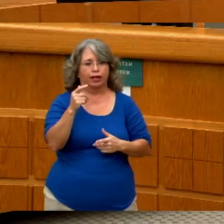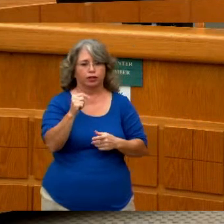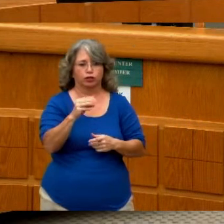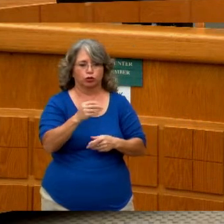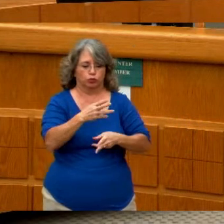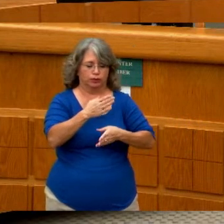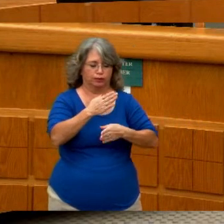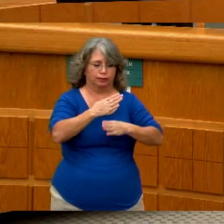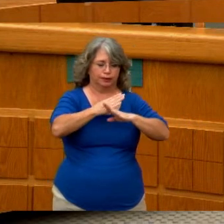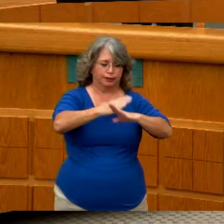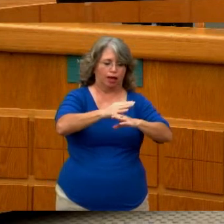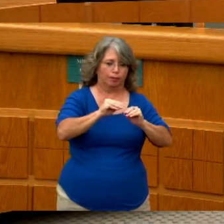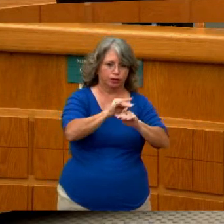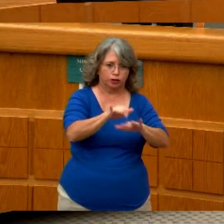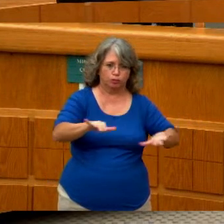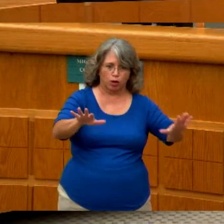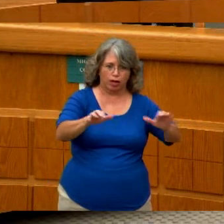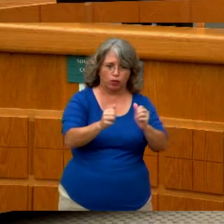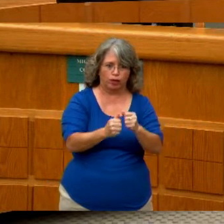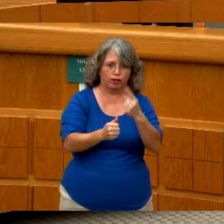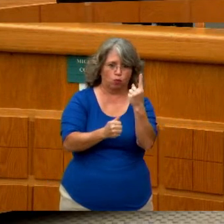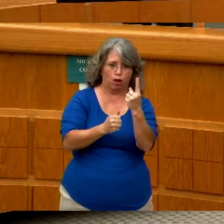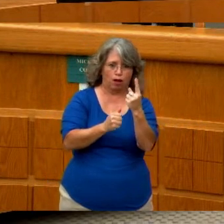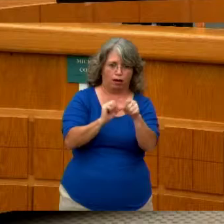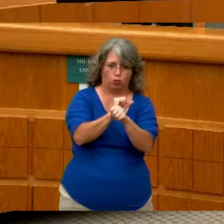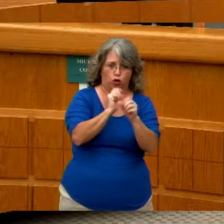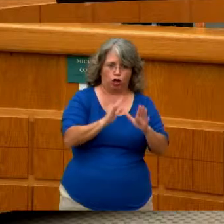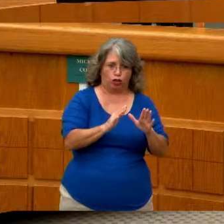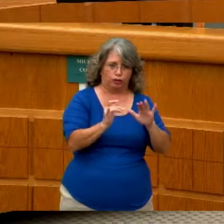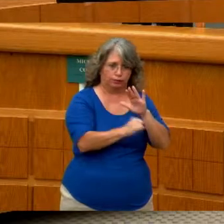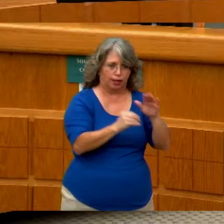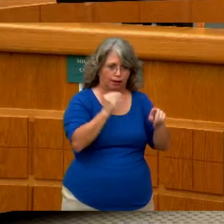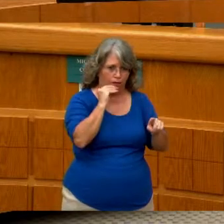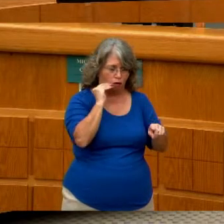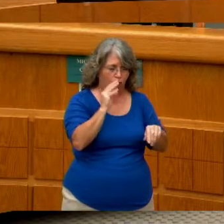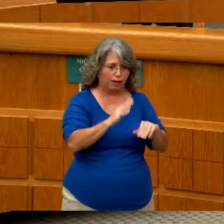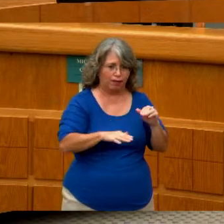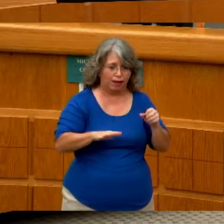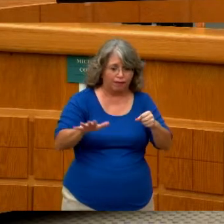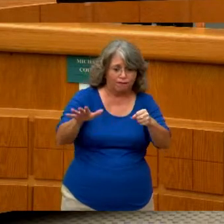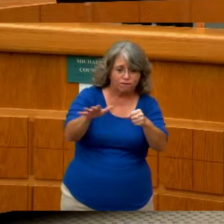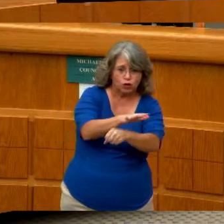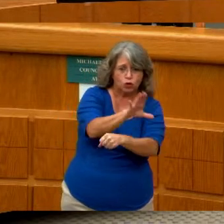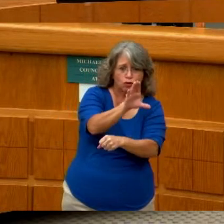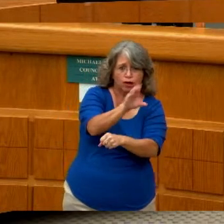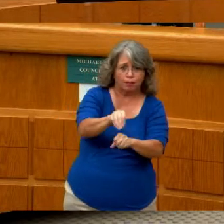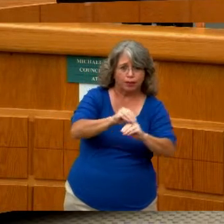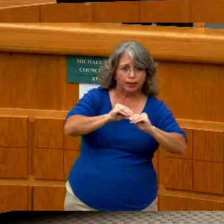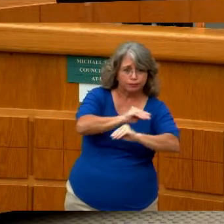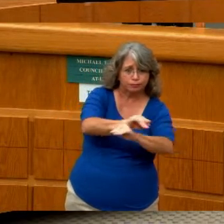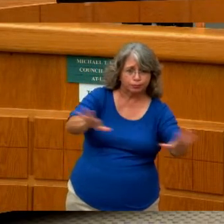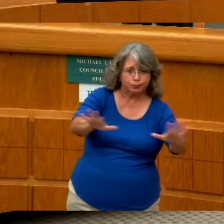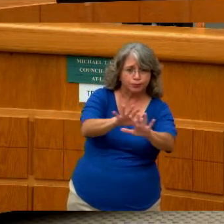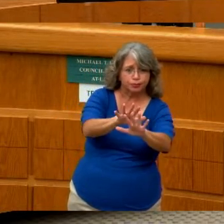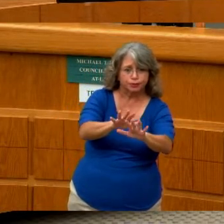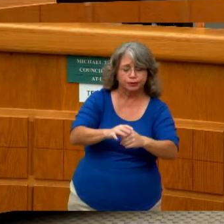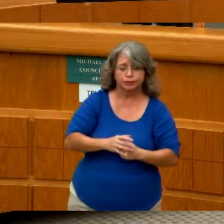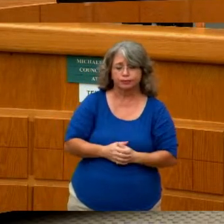of the virus with one employee out sick than have your entire organization closed due to an